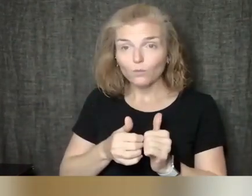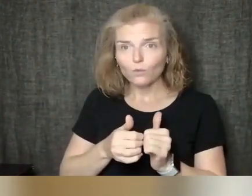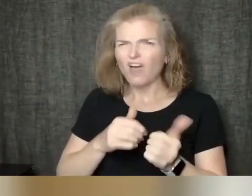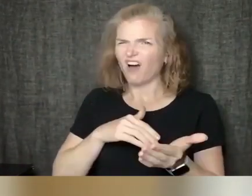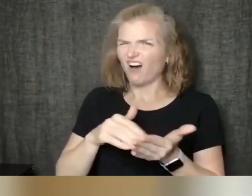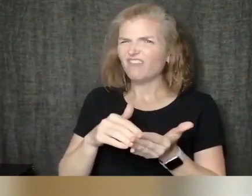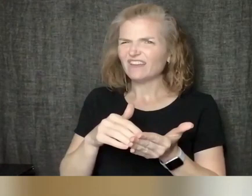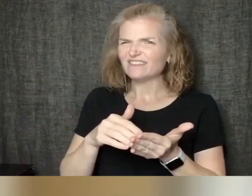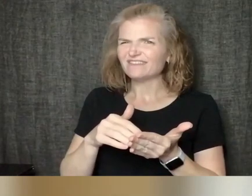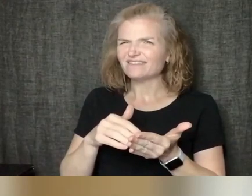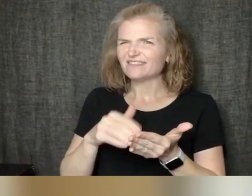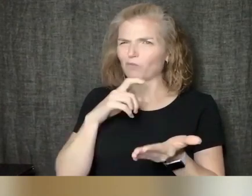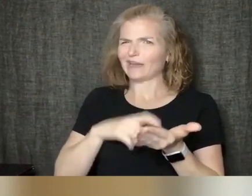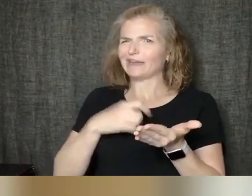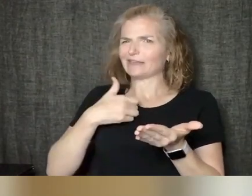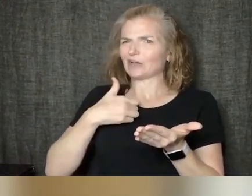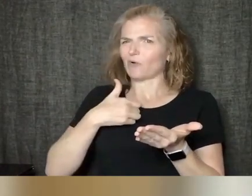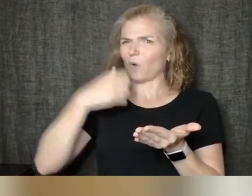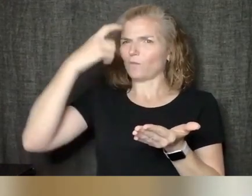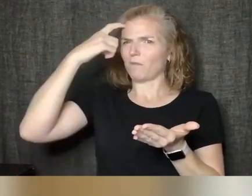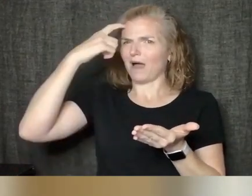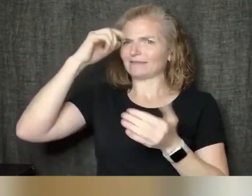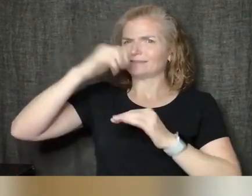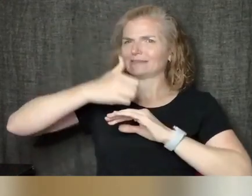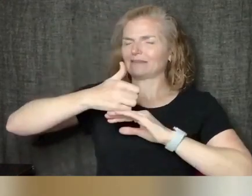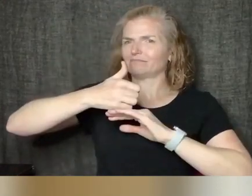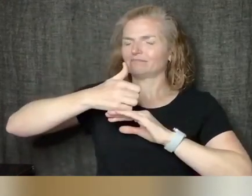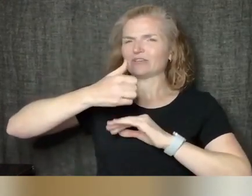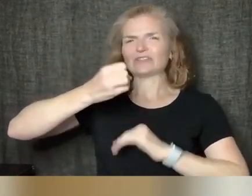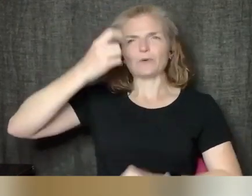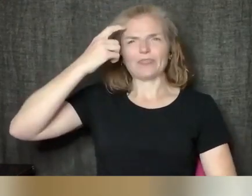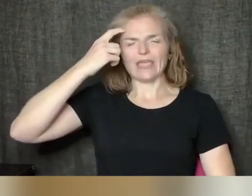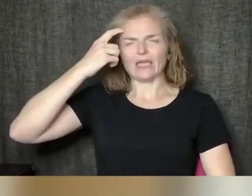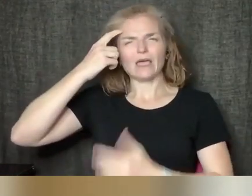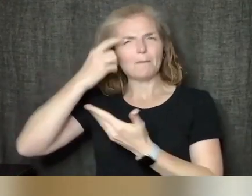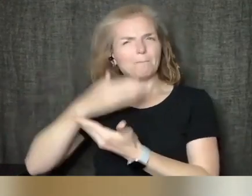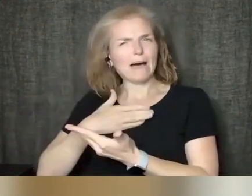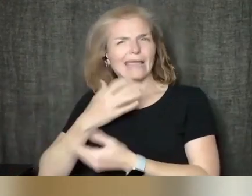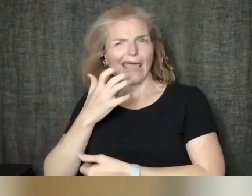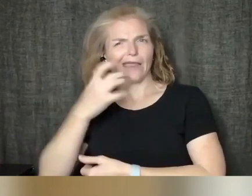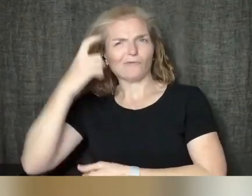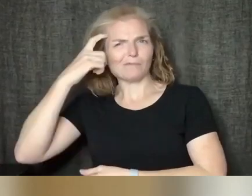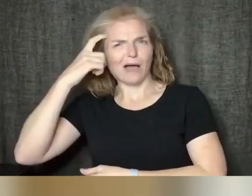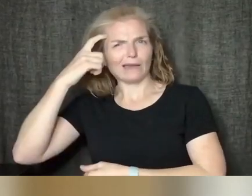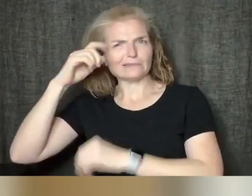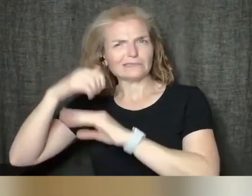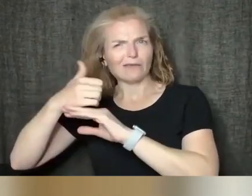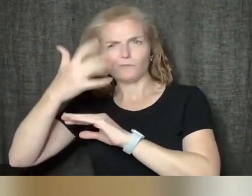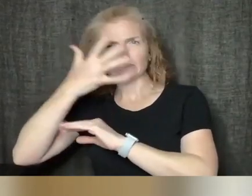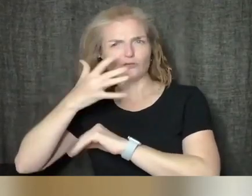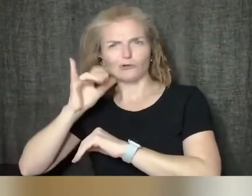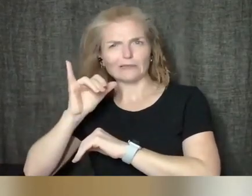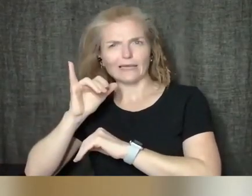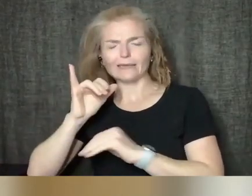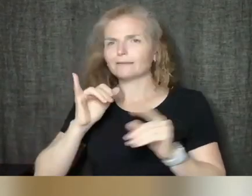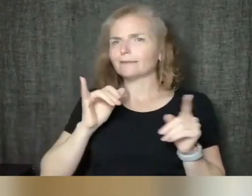own mind states. We get to know, what is the quality of mind that is angry? What is the quality of mind that is greedy? What is the